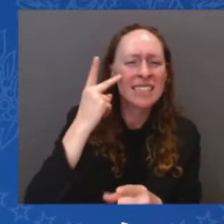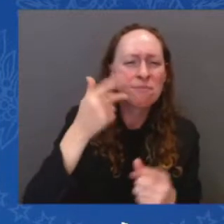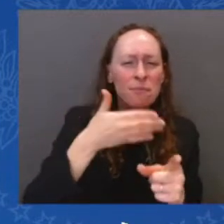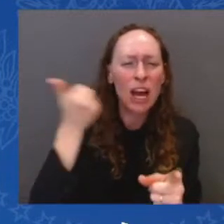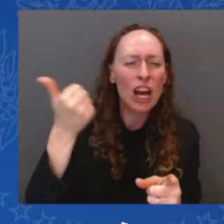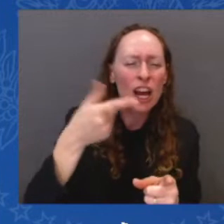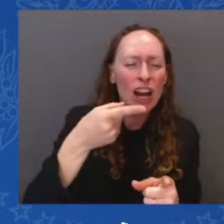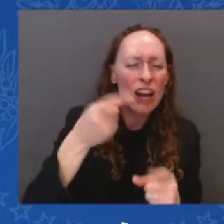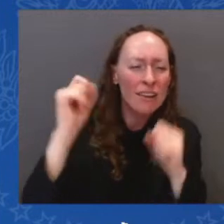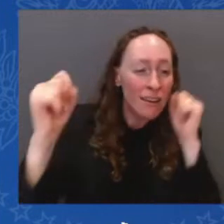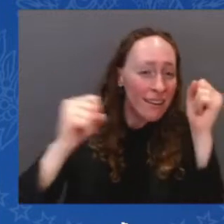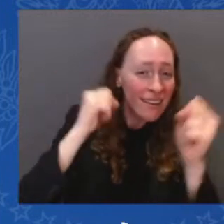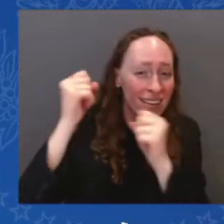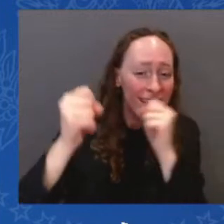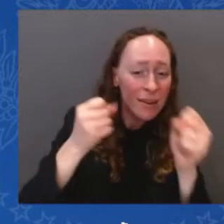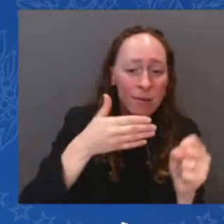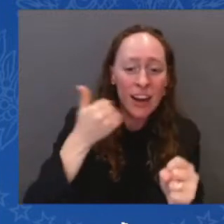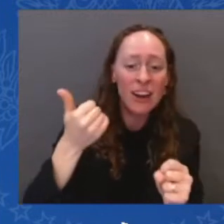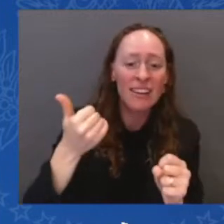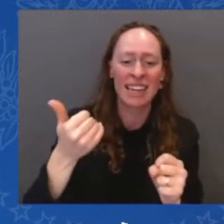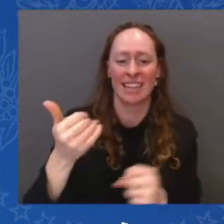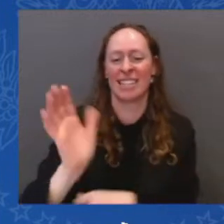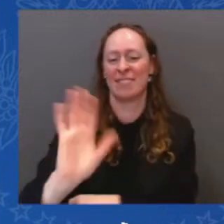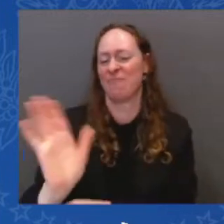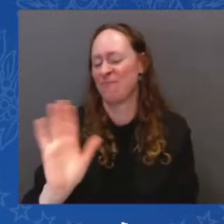That's all a result of last night. So,